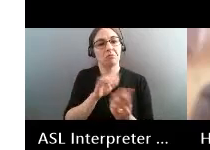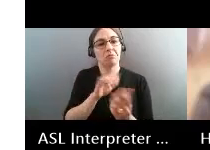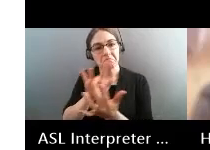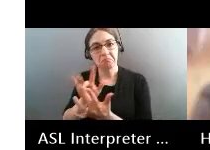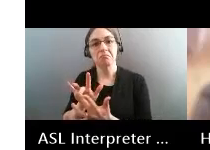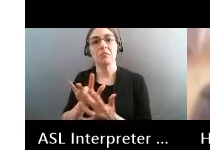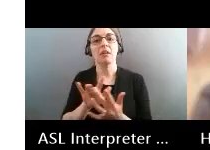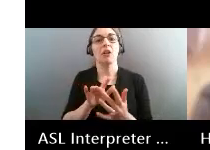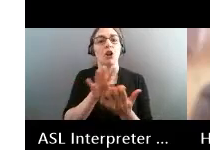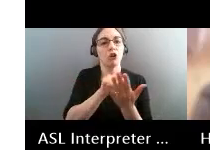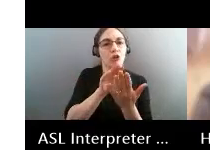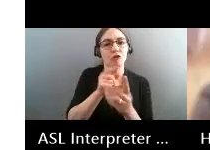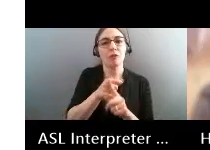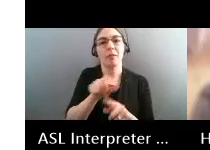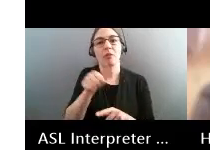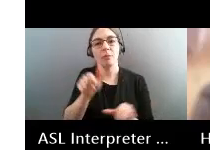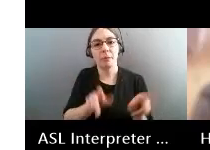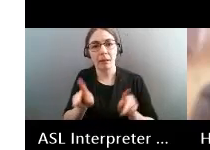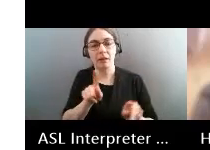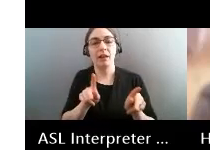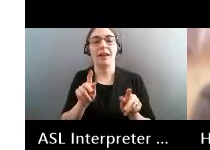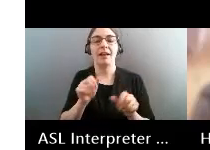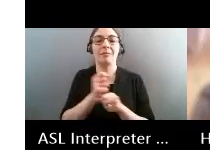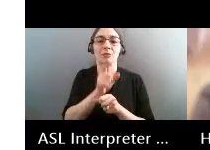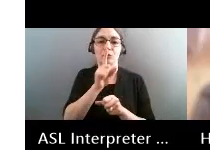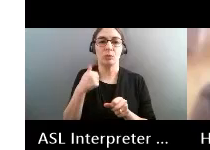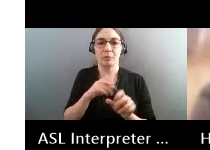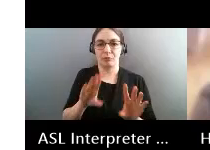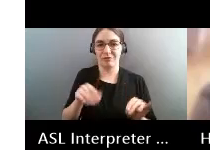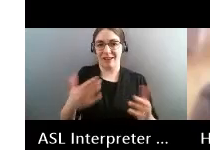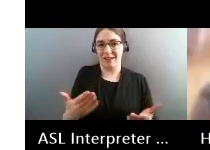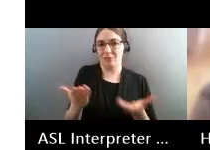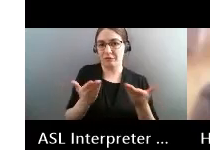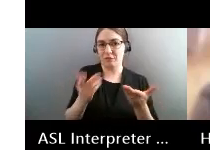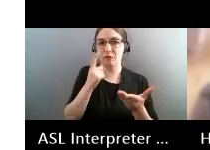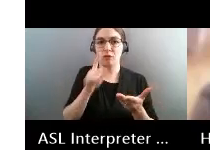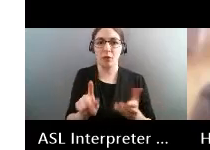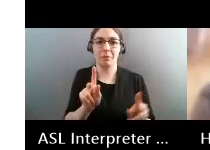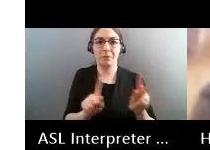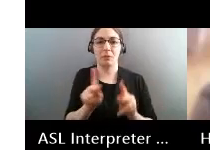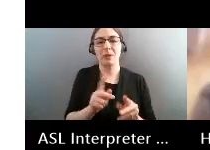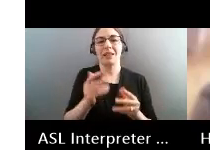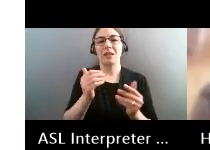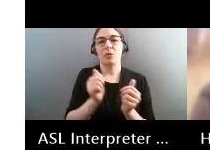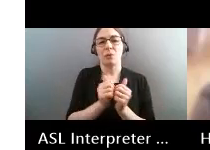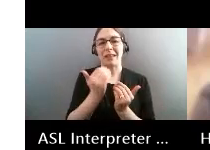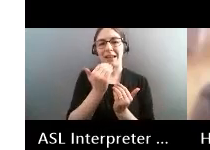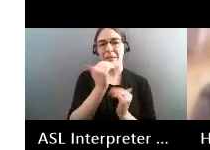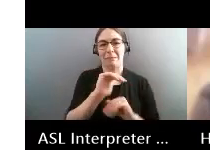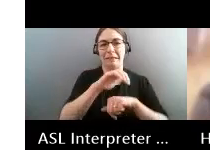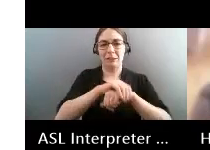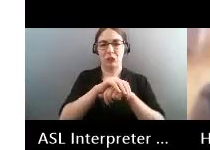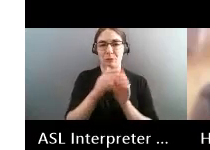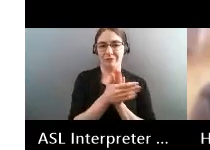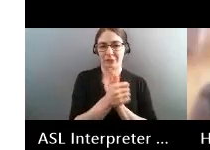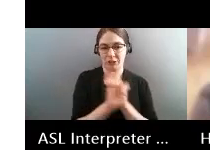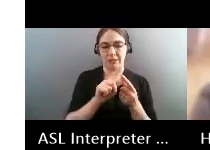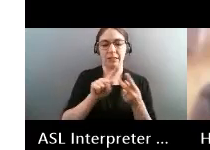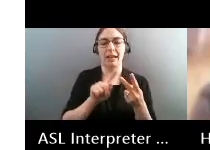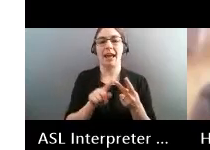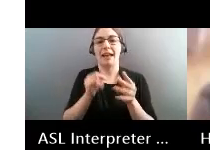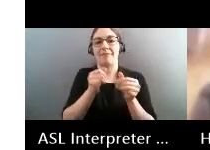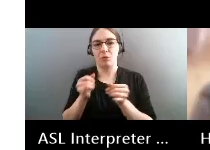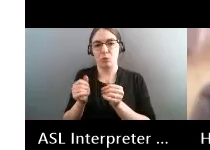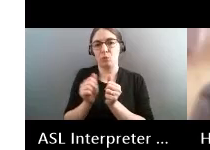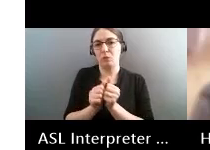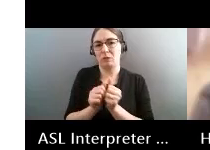provide services to limited English proficient individuals and also individuals with disabilities so that